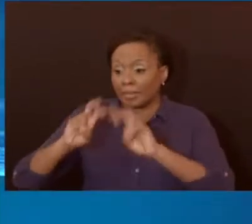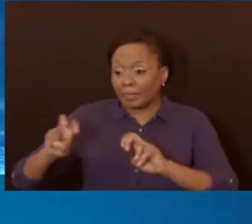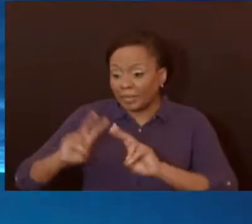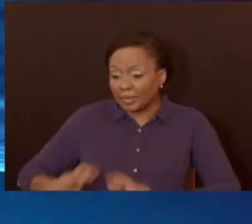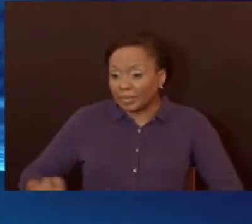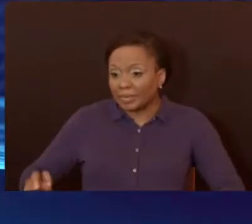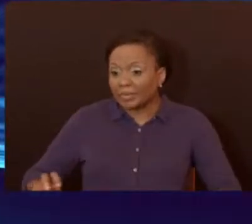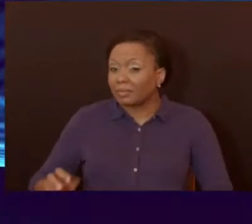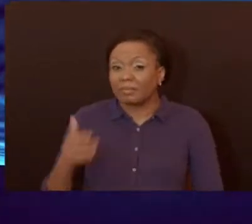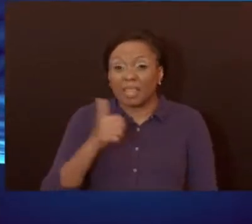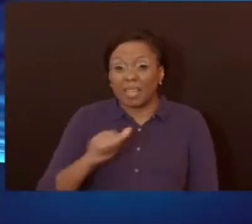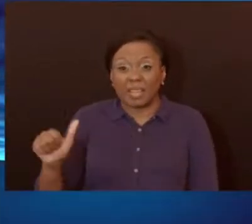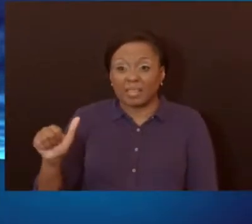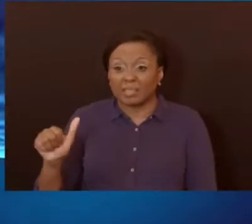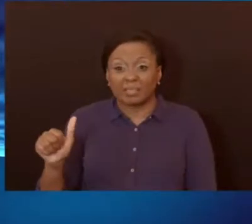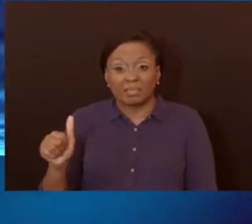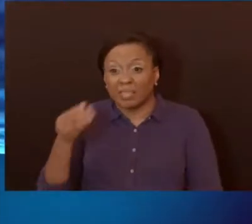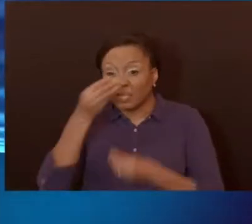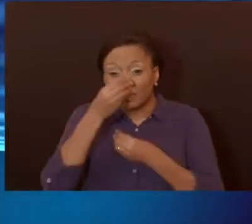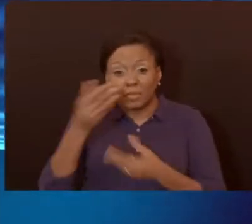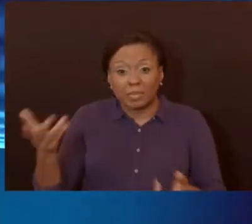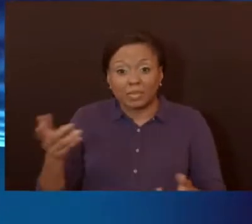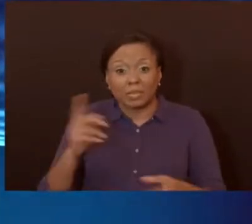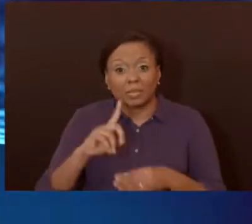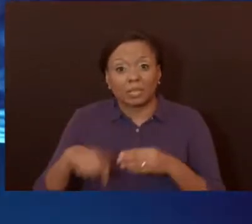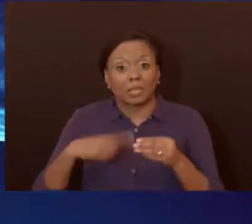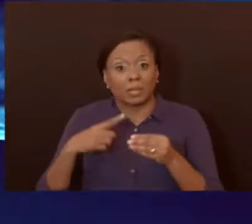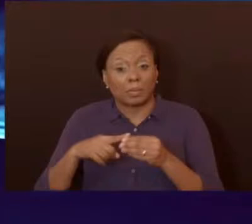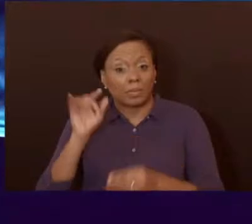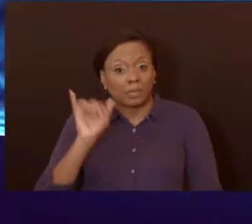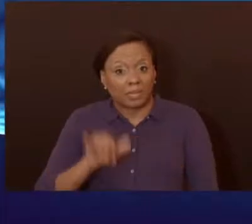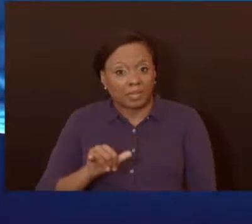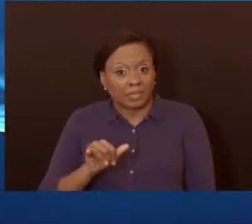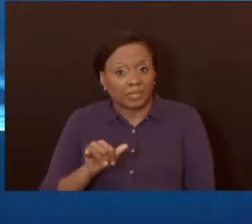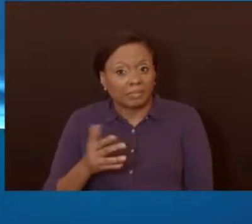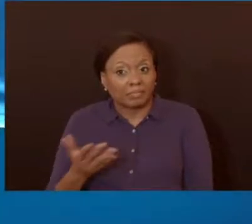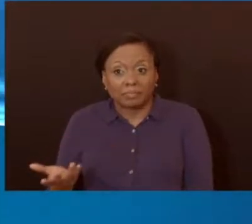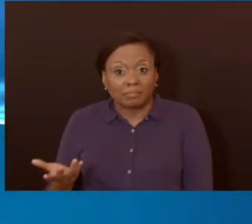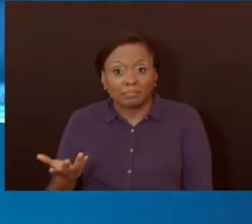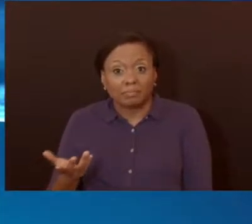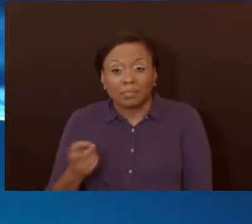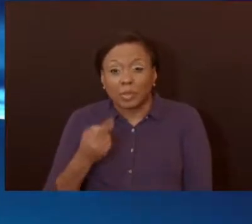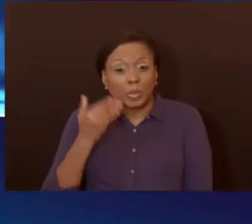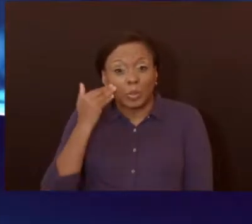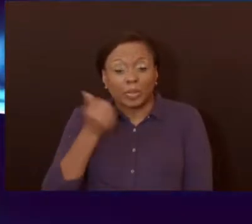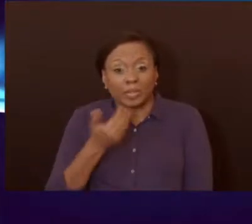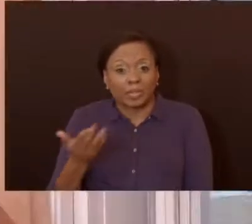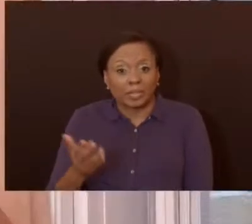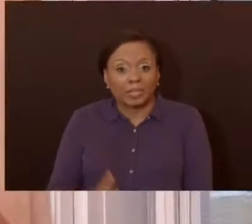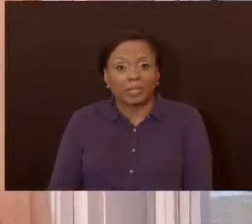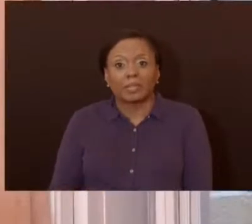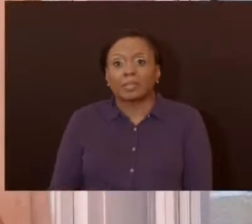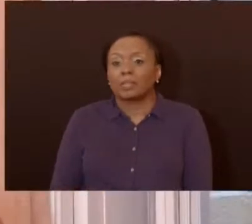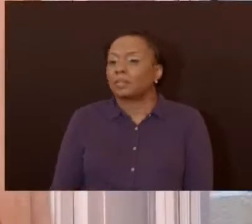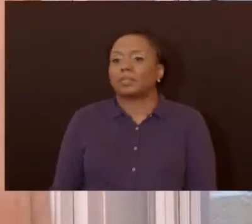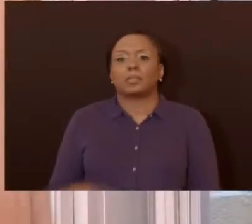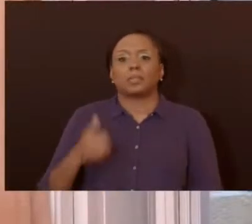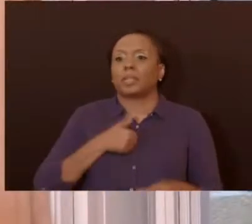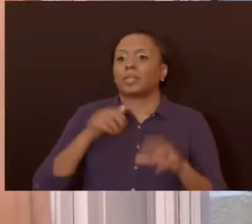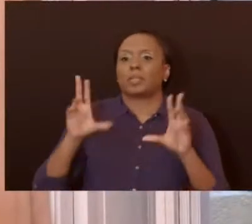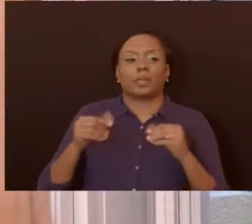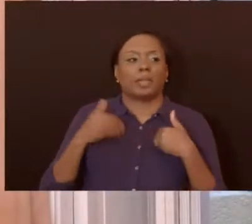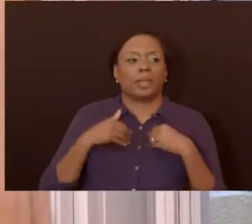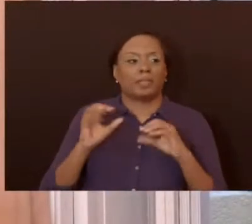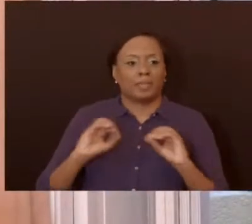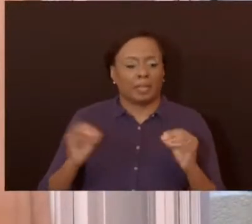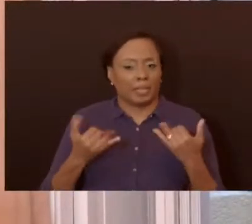there any update on these investigations? Has there been an outcome from the investigations as yet? I have no update to provide